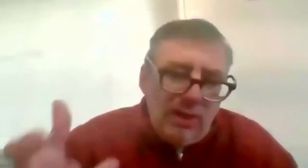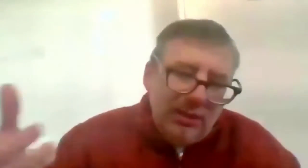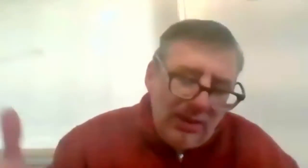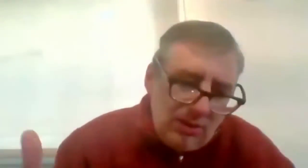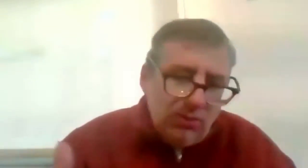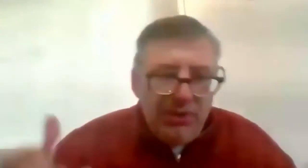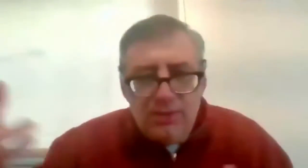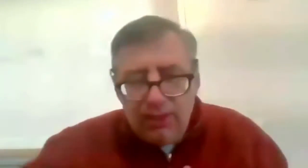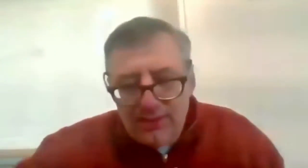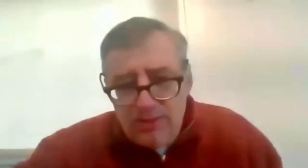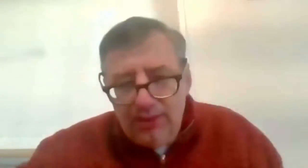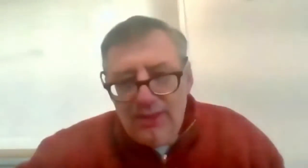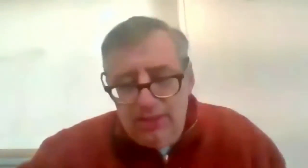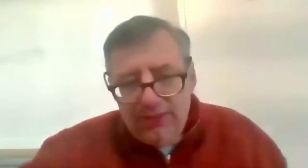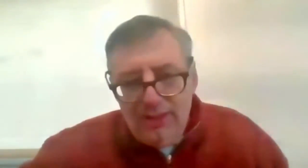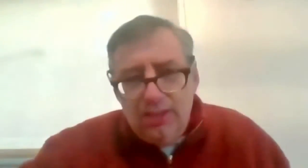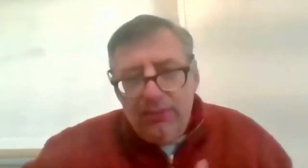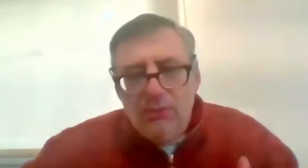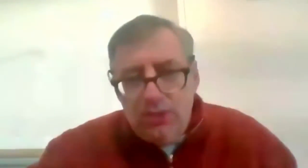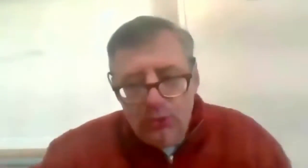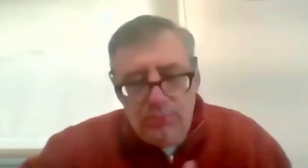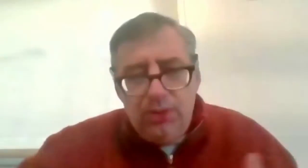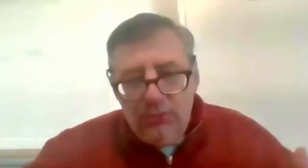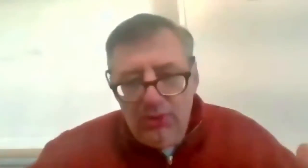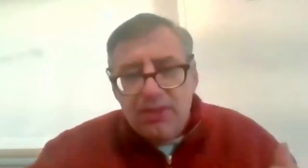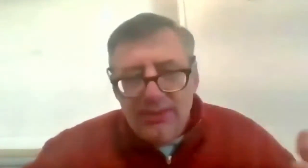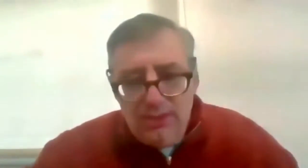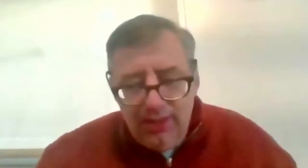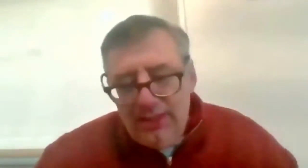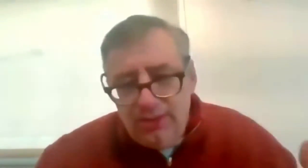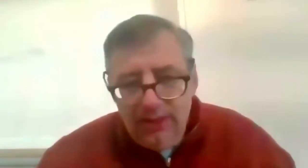relationships to create this